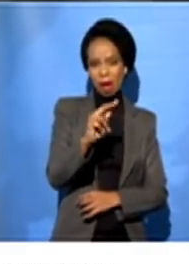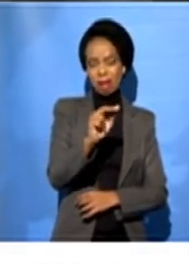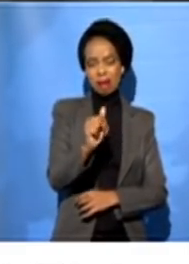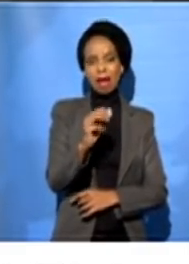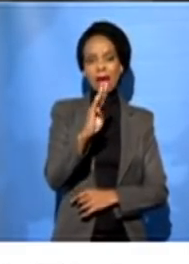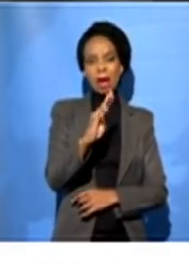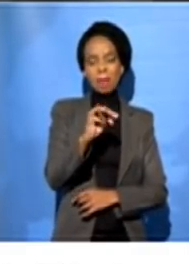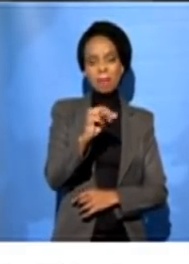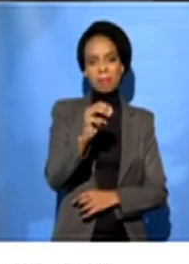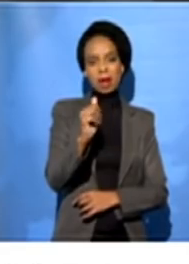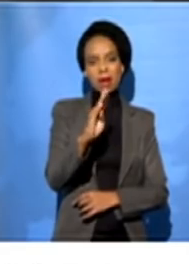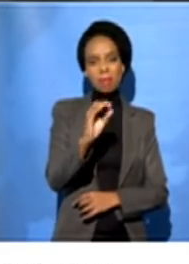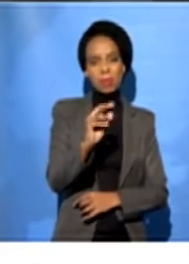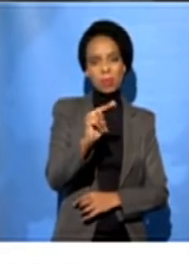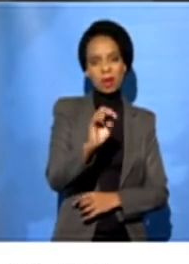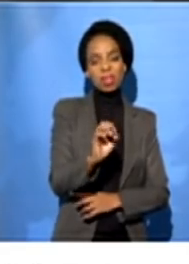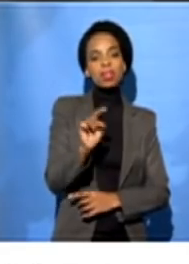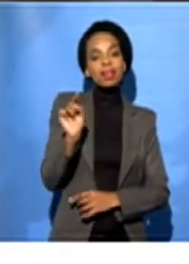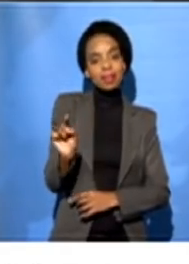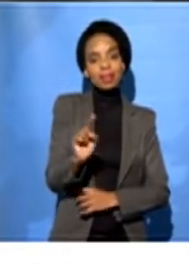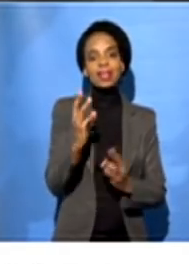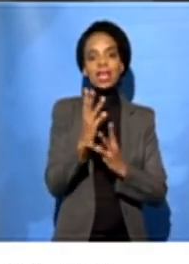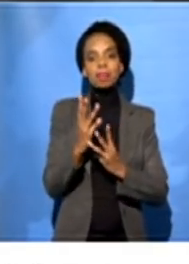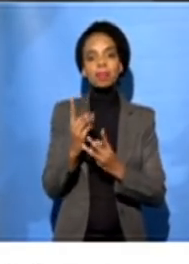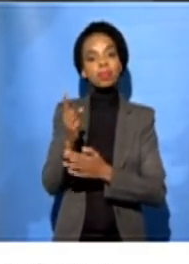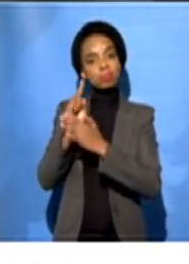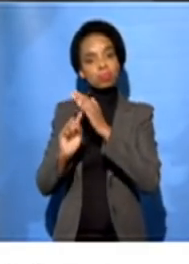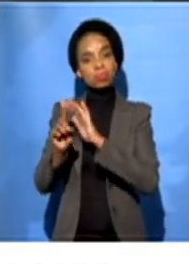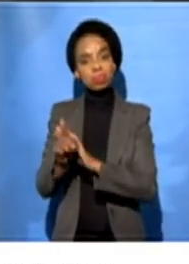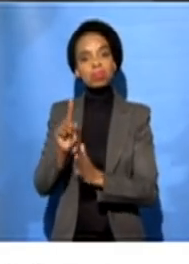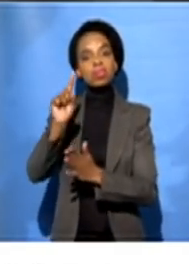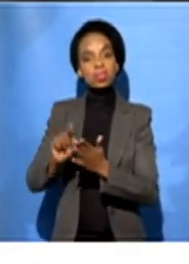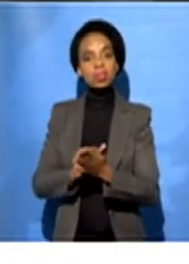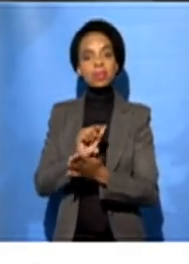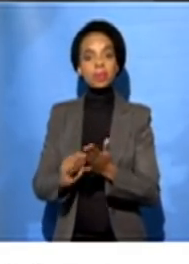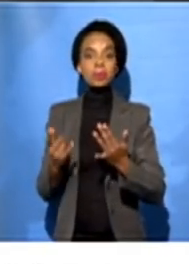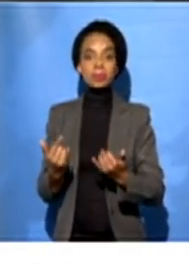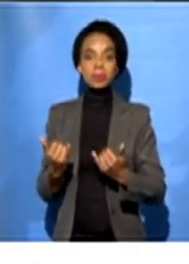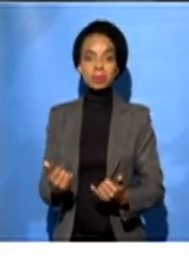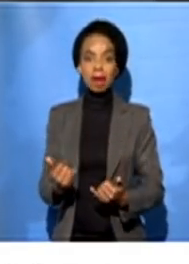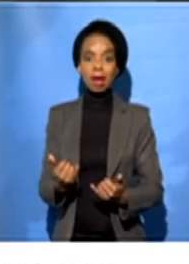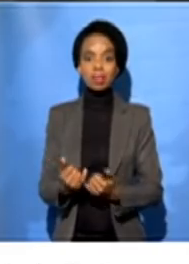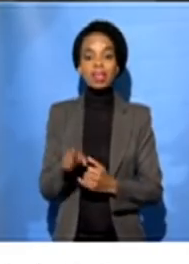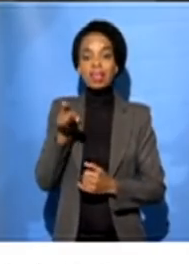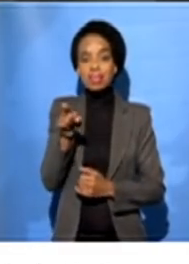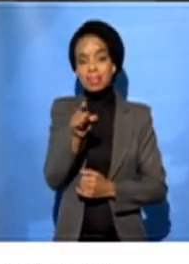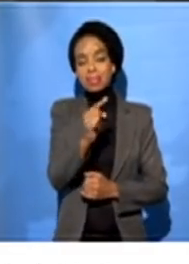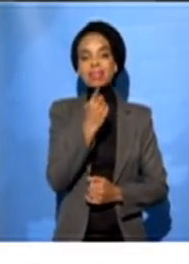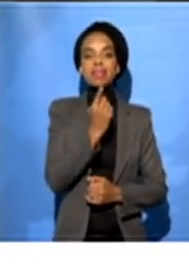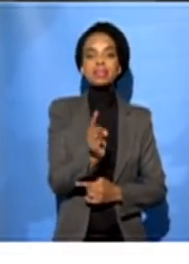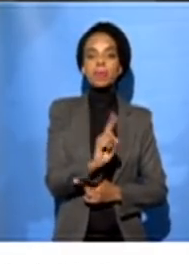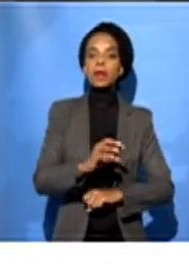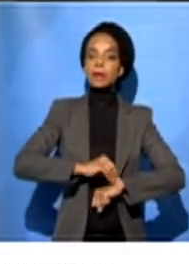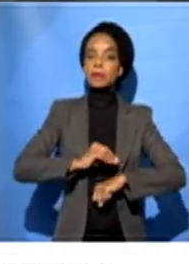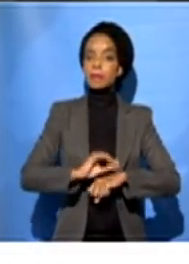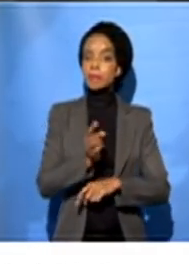Mabone. There were people who were stopping voters from going to participate in today's poll, and they were saying that their